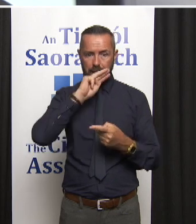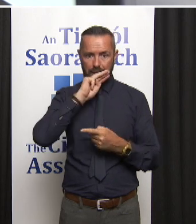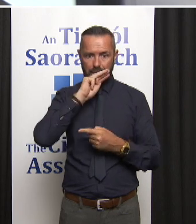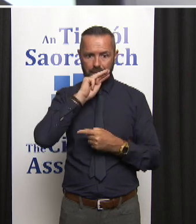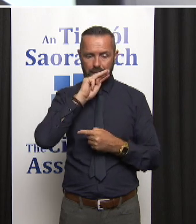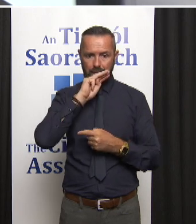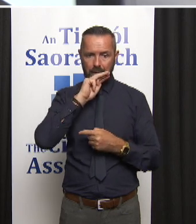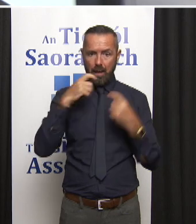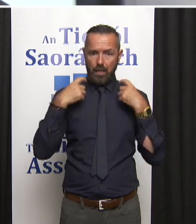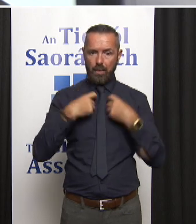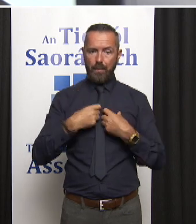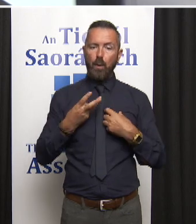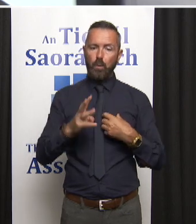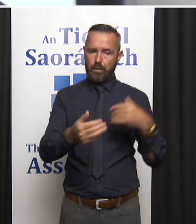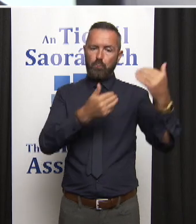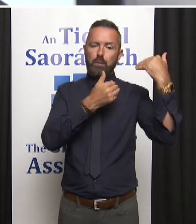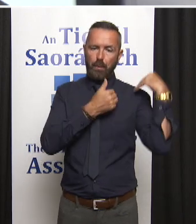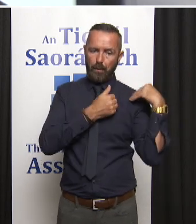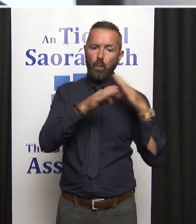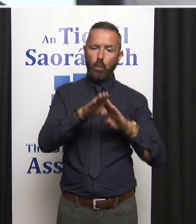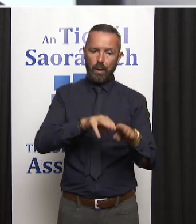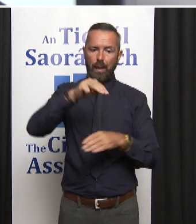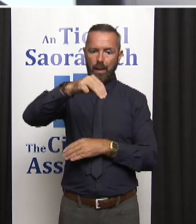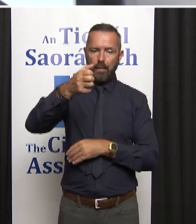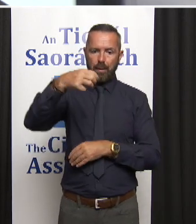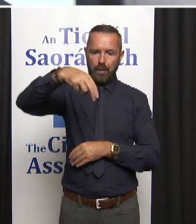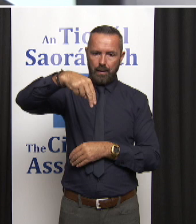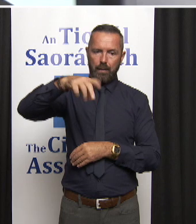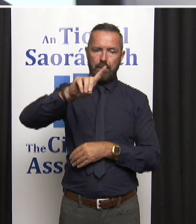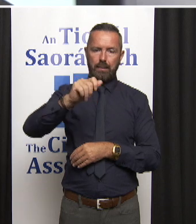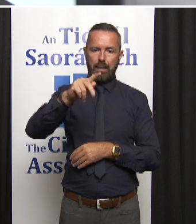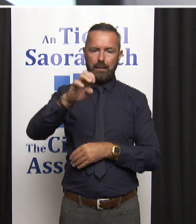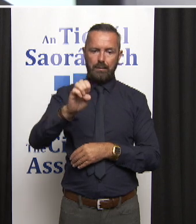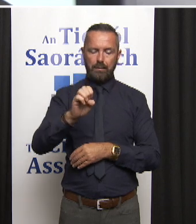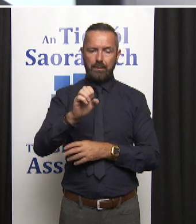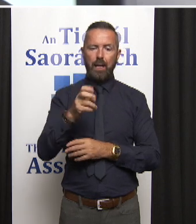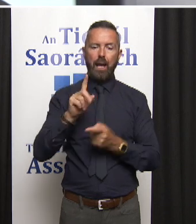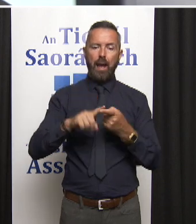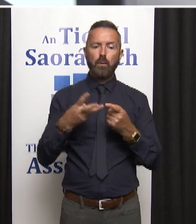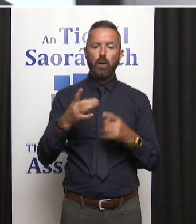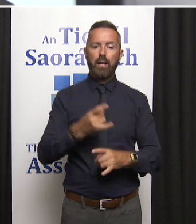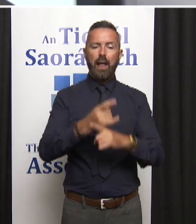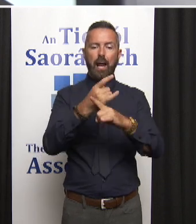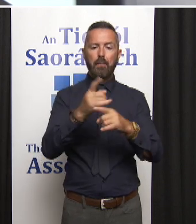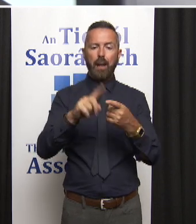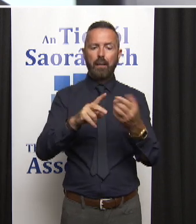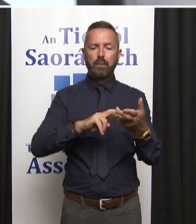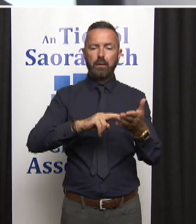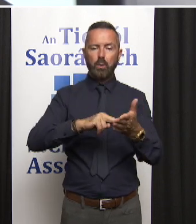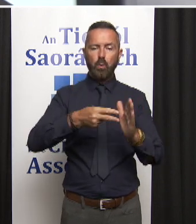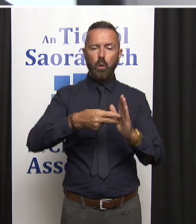to hold, with a mandate, to hold the DEM to account and to help coordinate and manage the city and